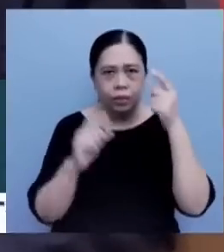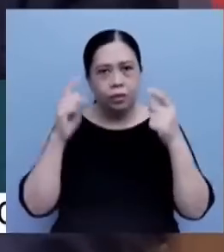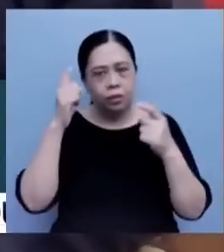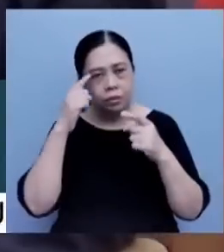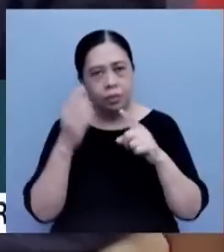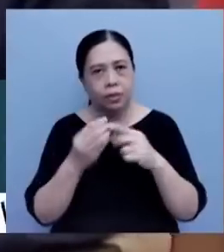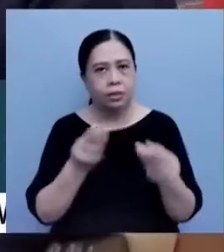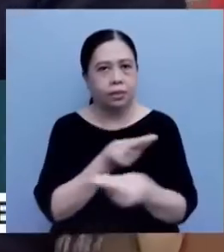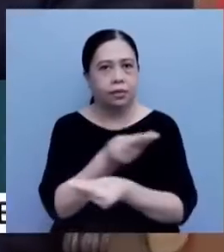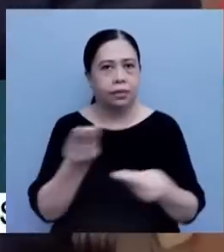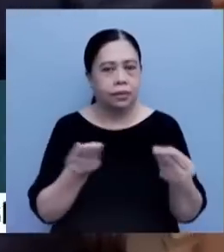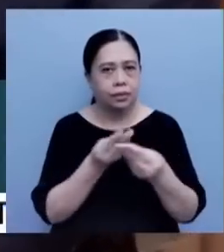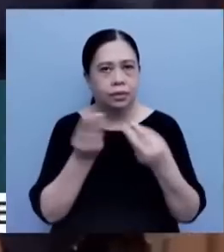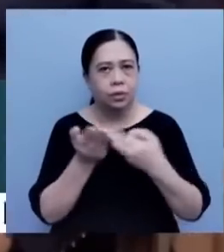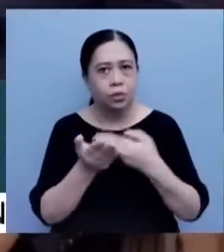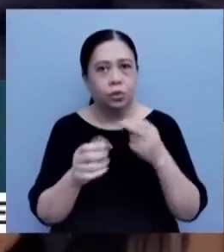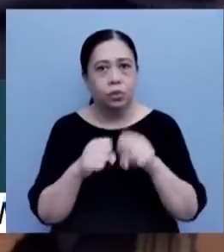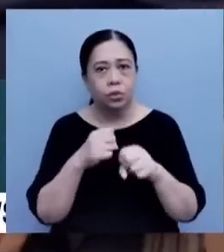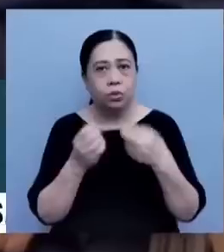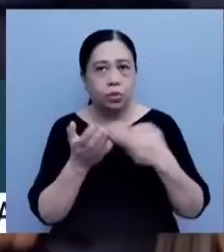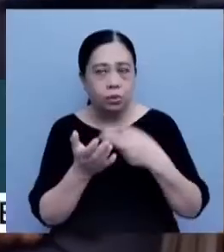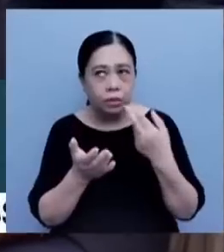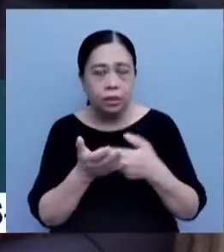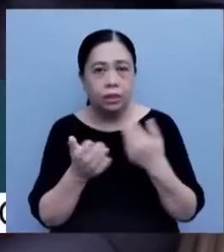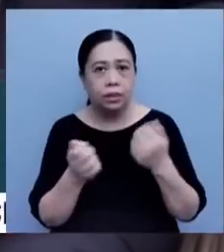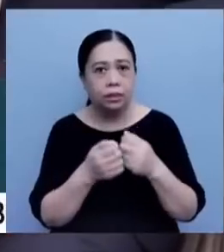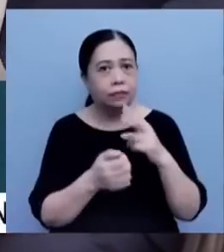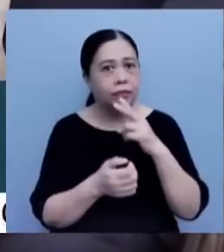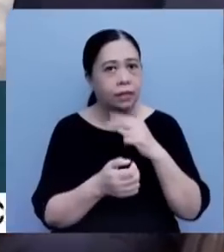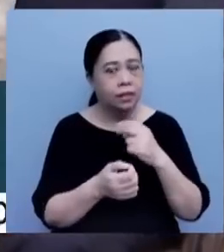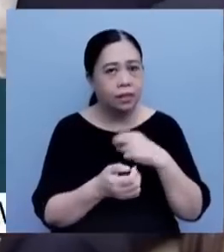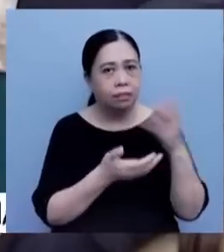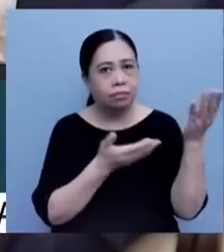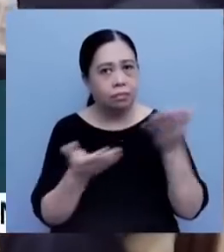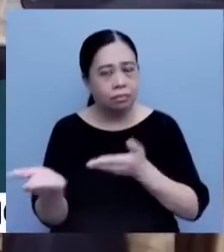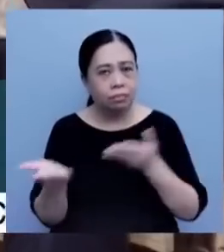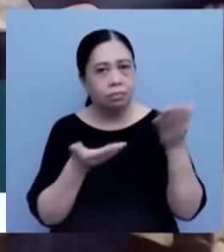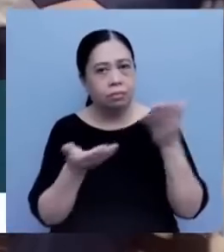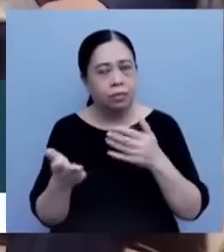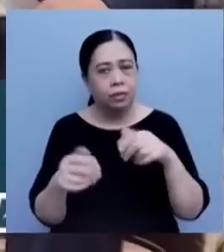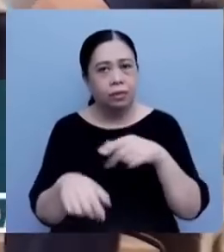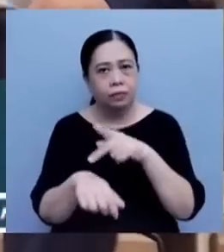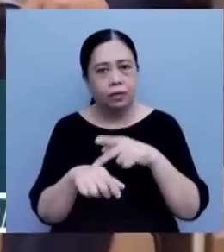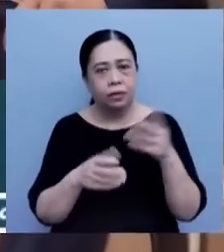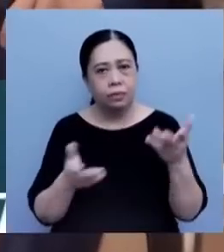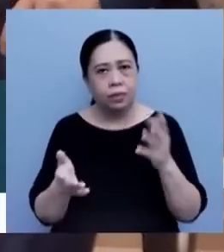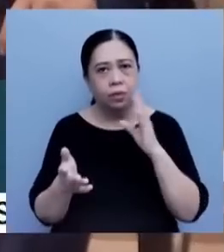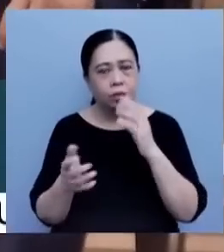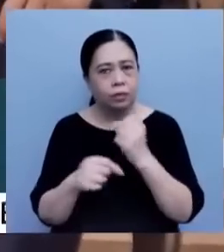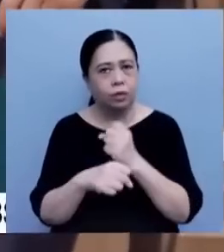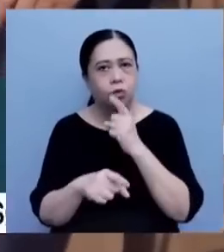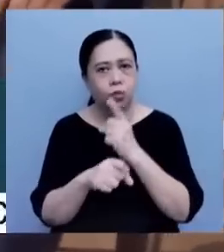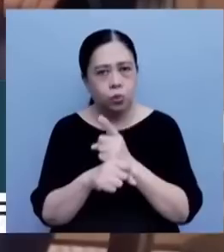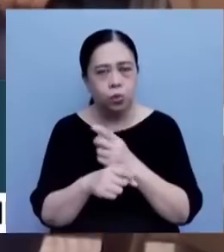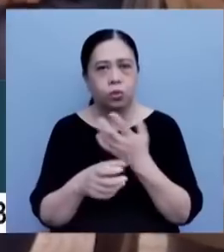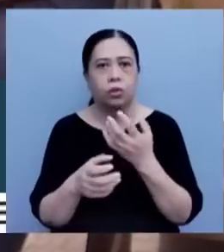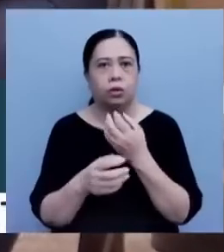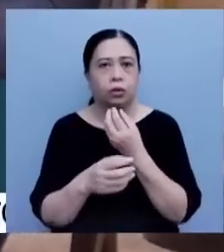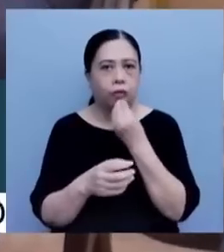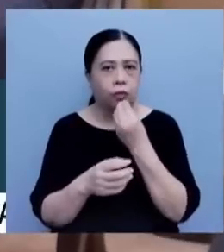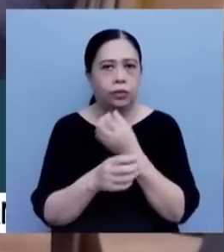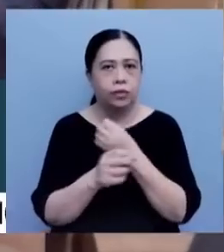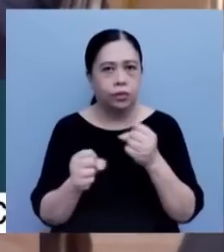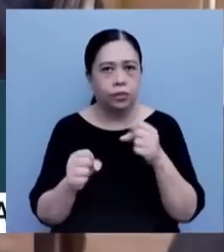trade so that our rice export, or rather Vietnam's rice export to the Philippines, will ensure food security in